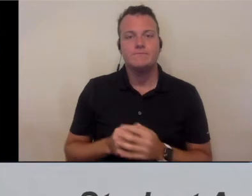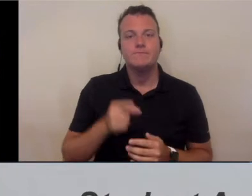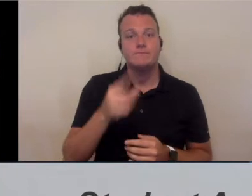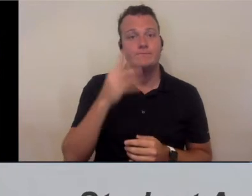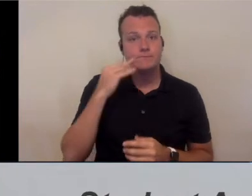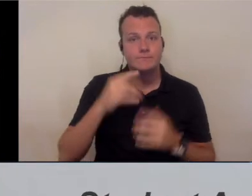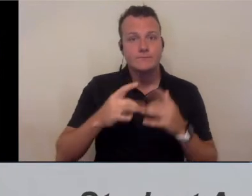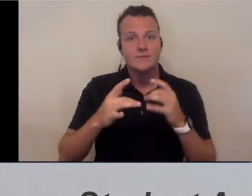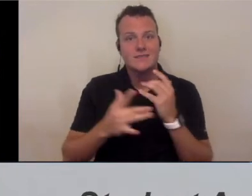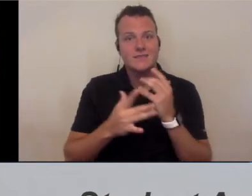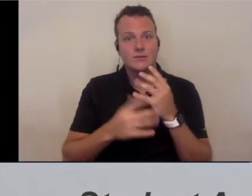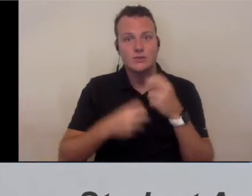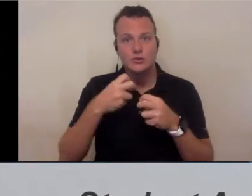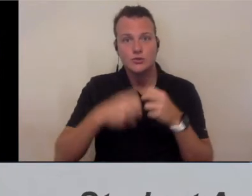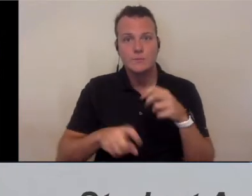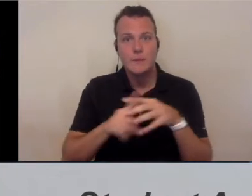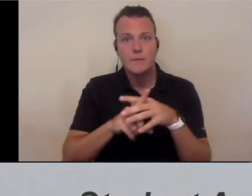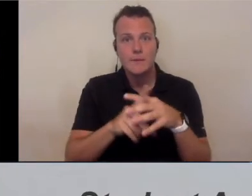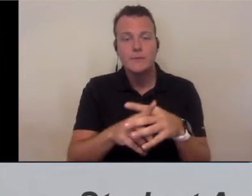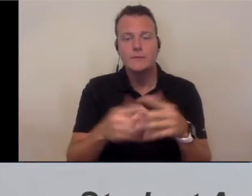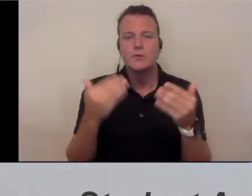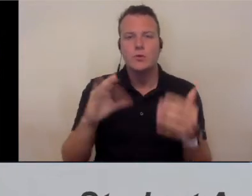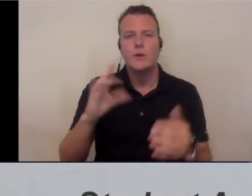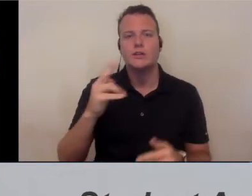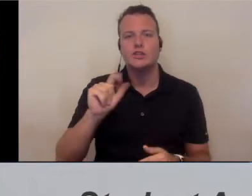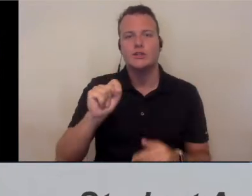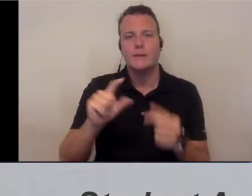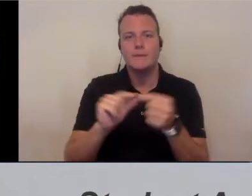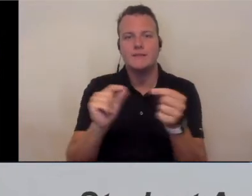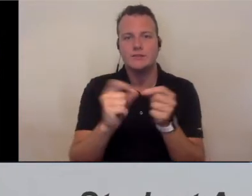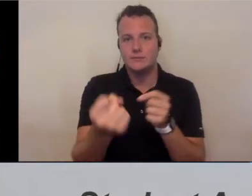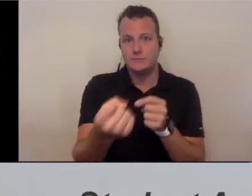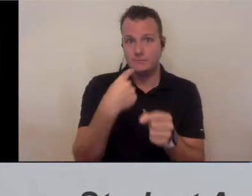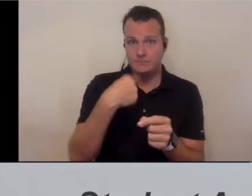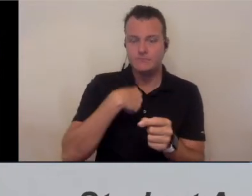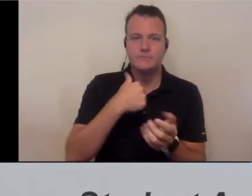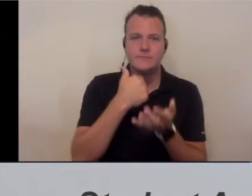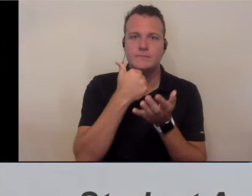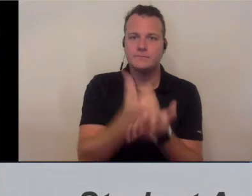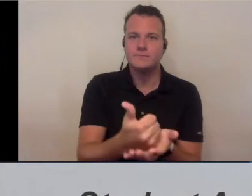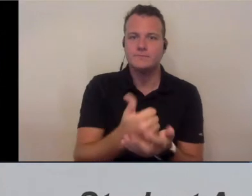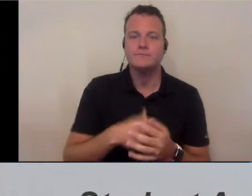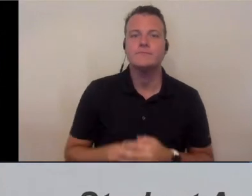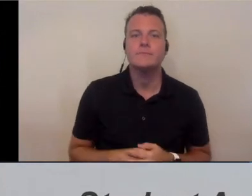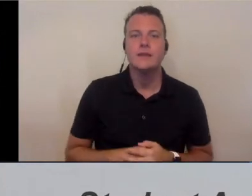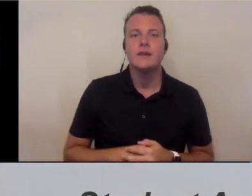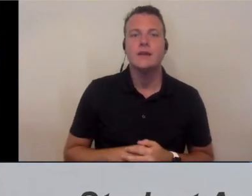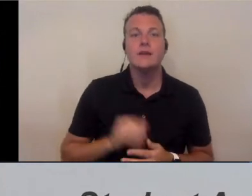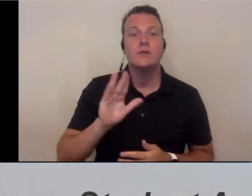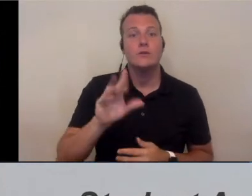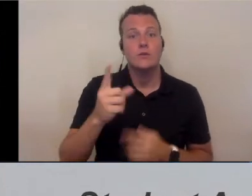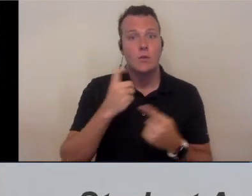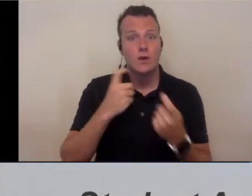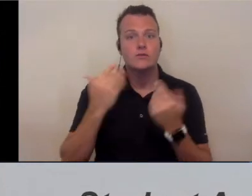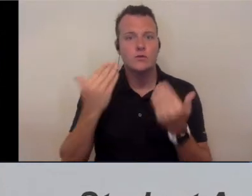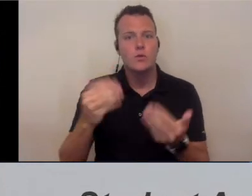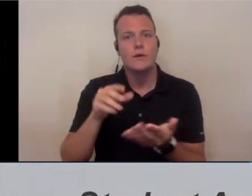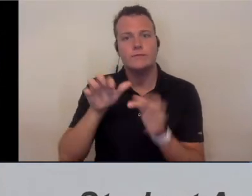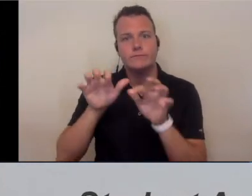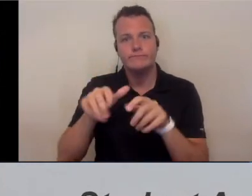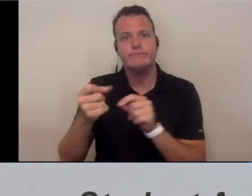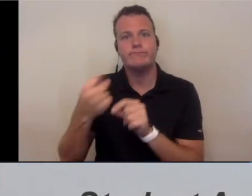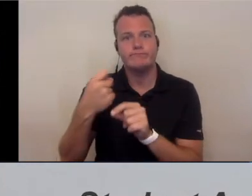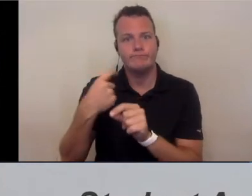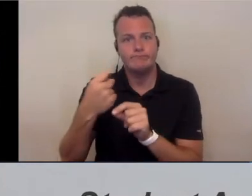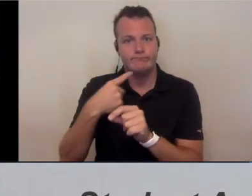technical challenges during the session, please use the chat feature to make me aware, and I will be glad to assist you. Please type your questions into the question queue, and they will be addressed